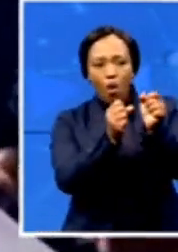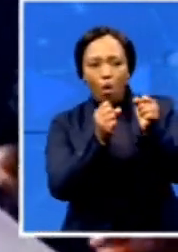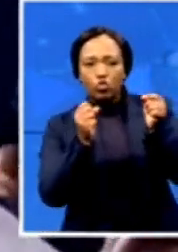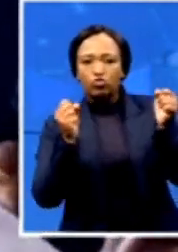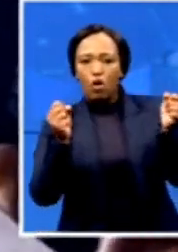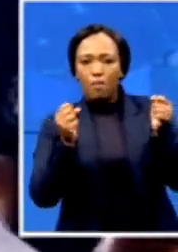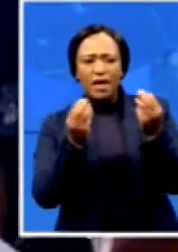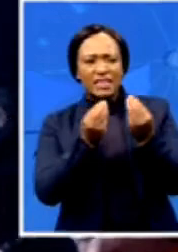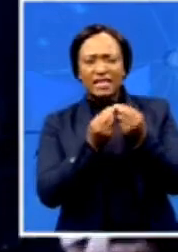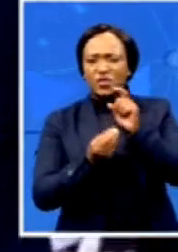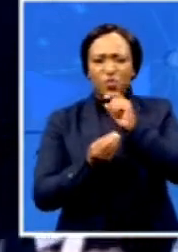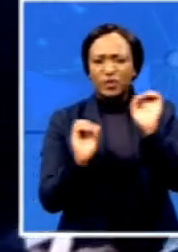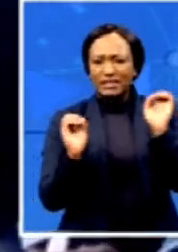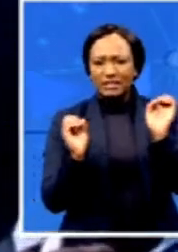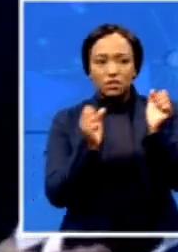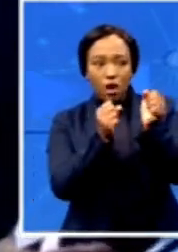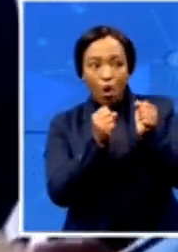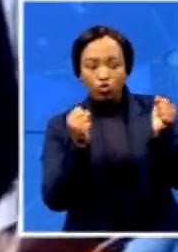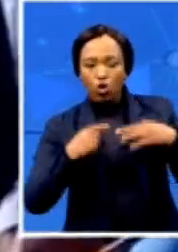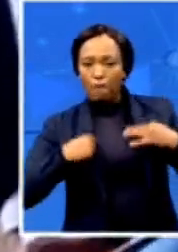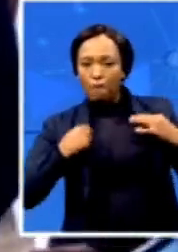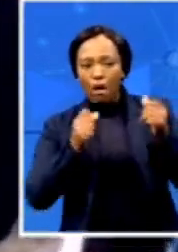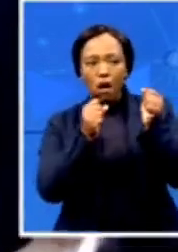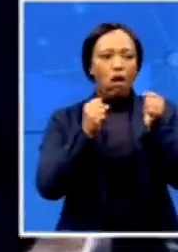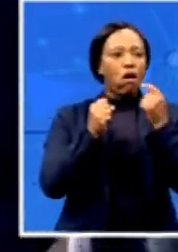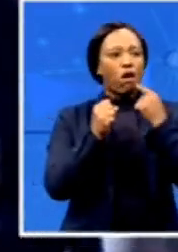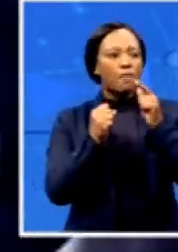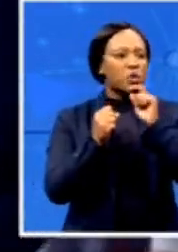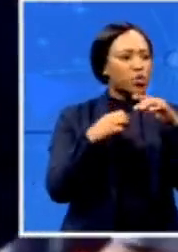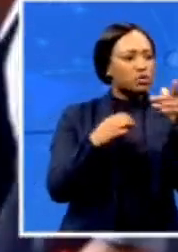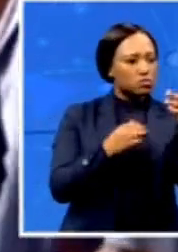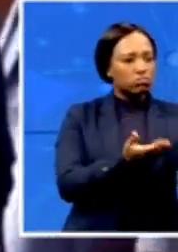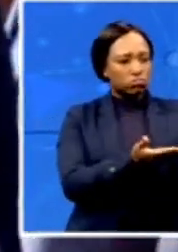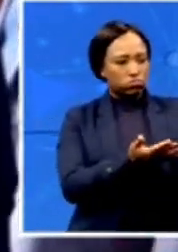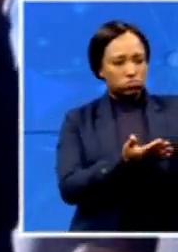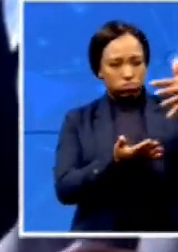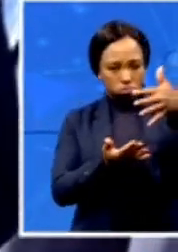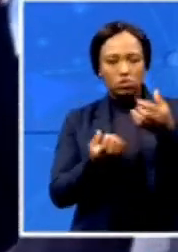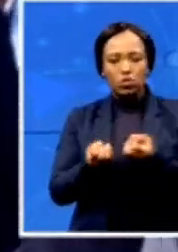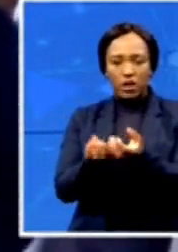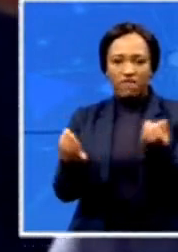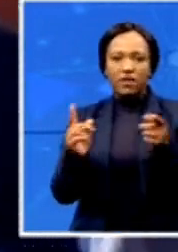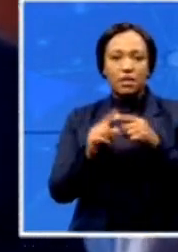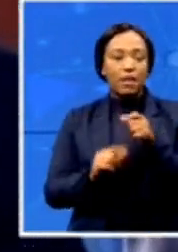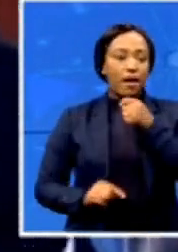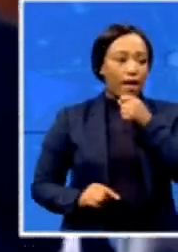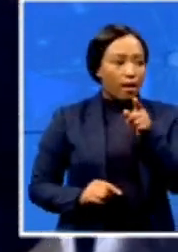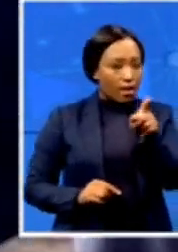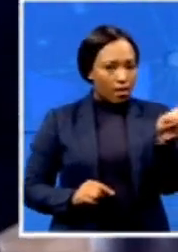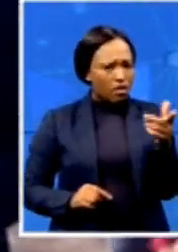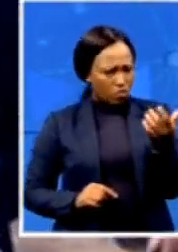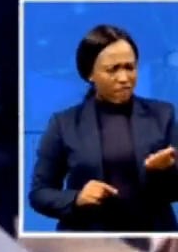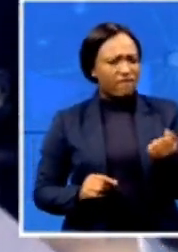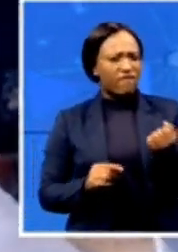we can make those contributions. We're even mobilizing you as journalists to say you also have those blankets. You've been attending